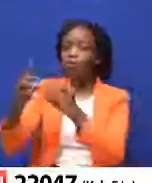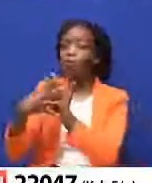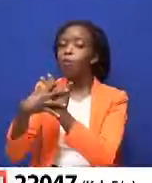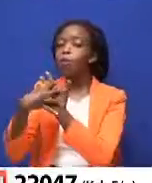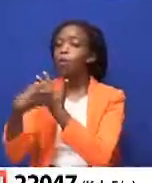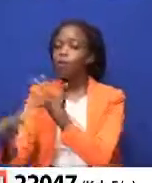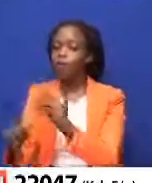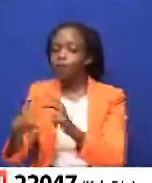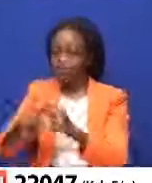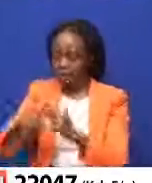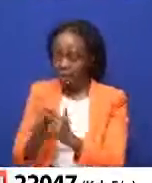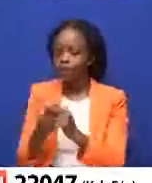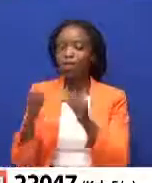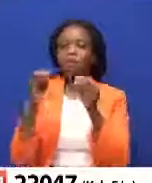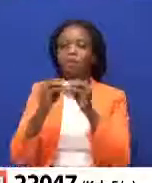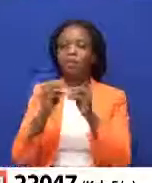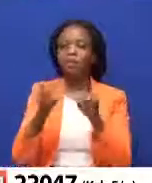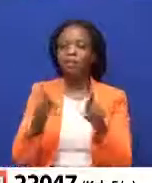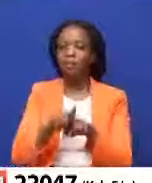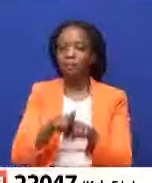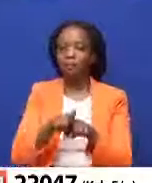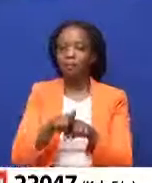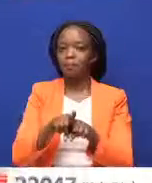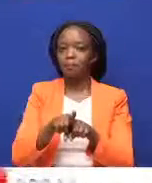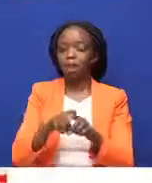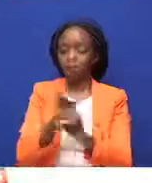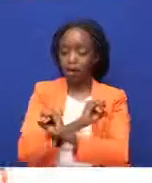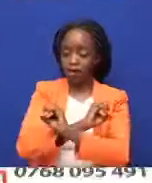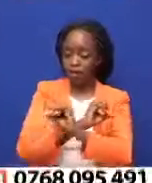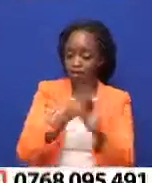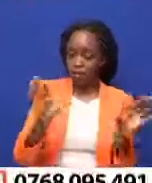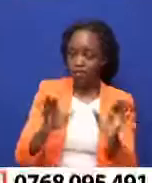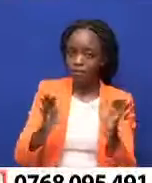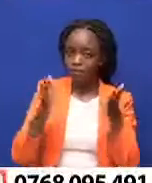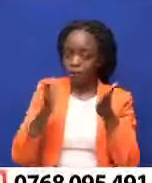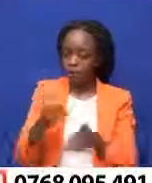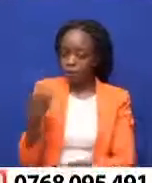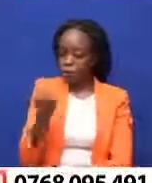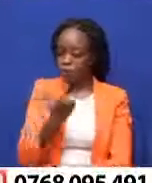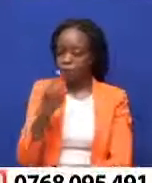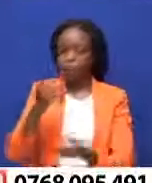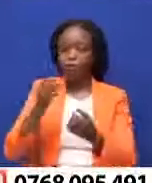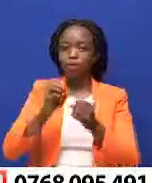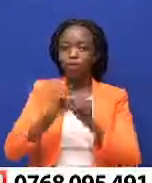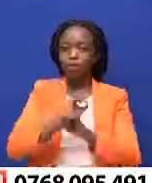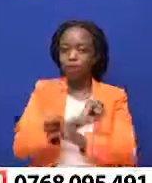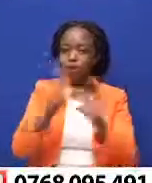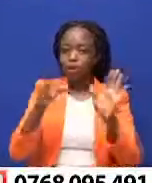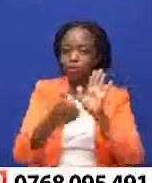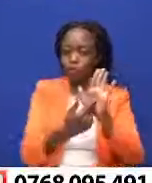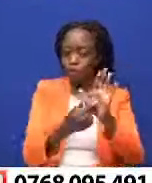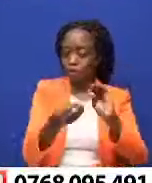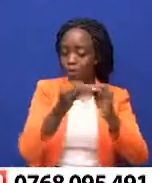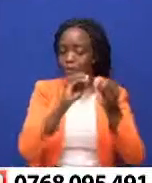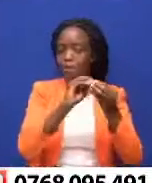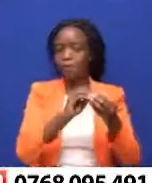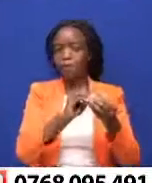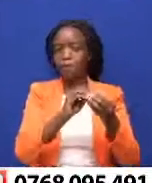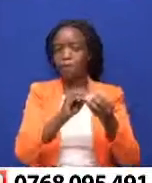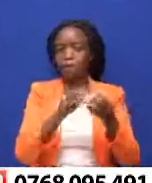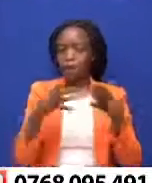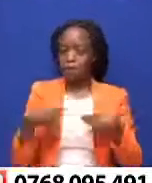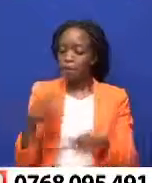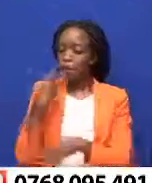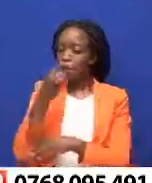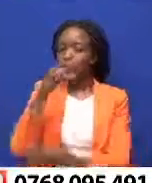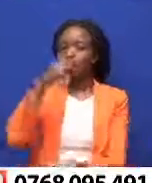to come up with a parallel one. So in terms of legitimacy, ours was the legitimate, looking at the numbers and the people